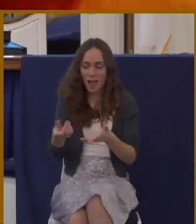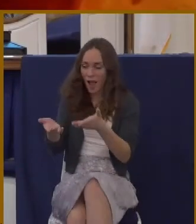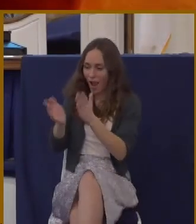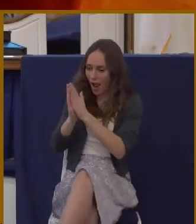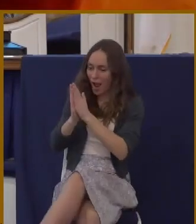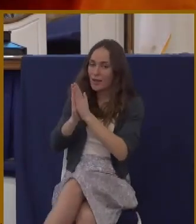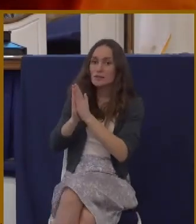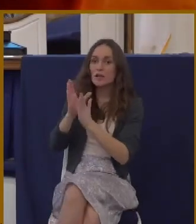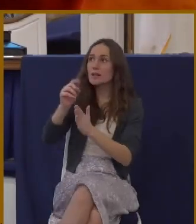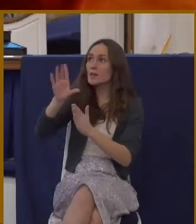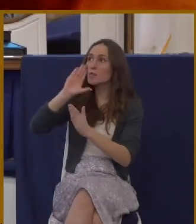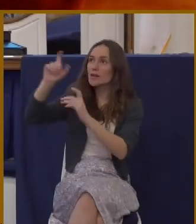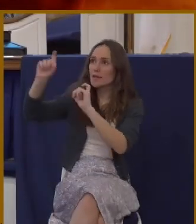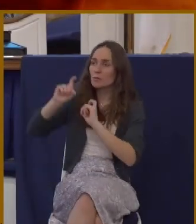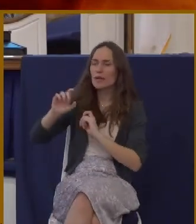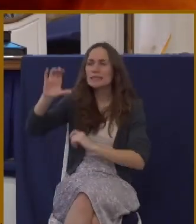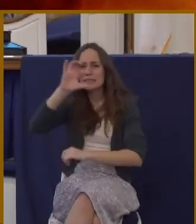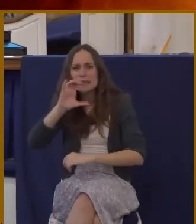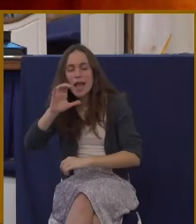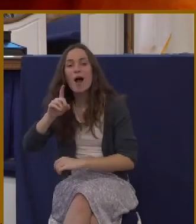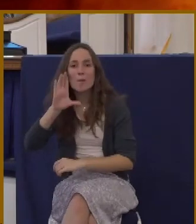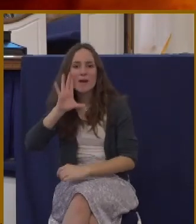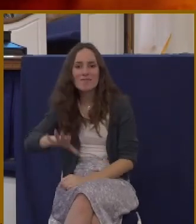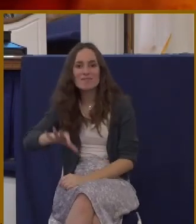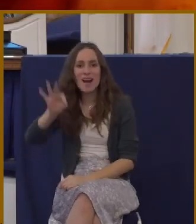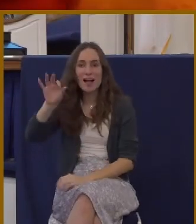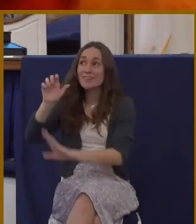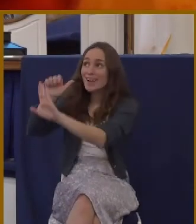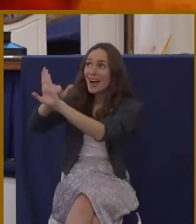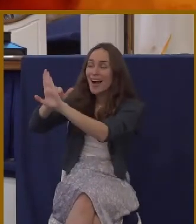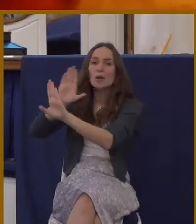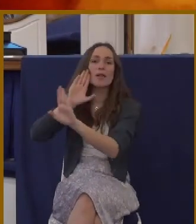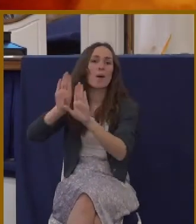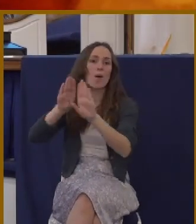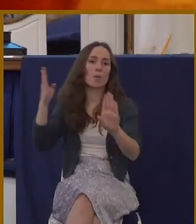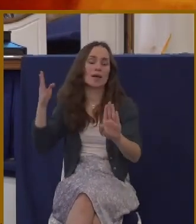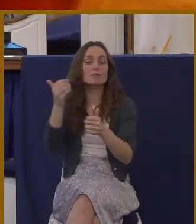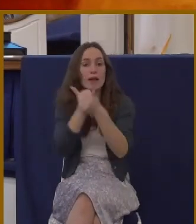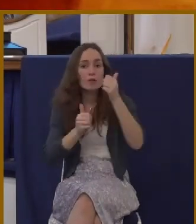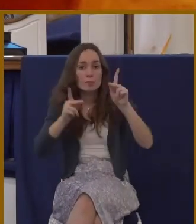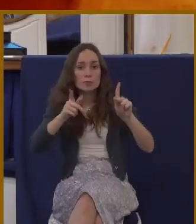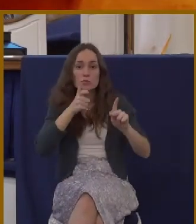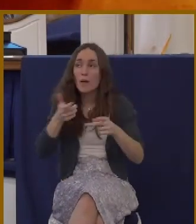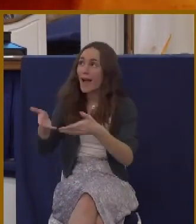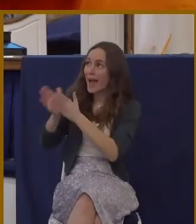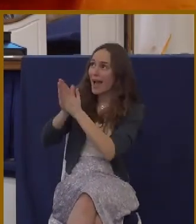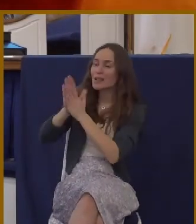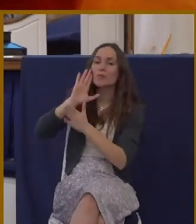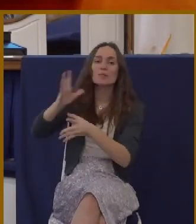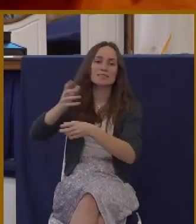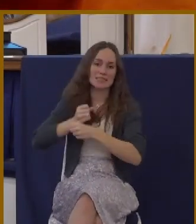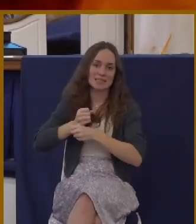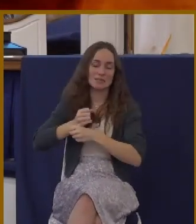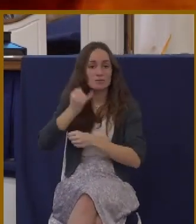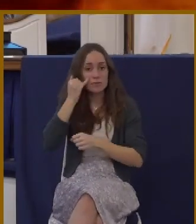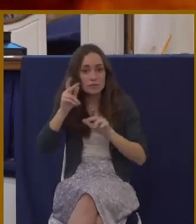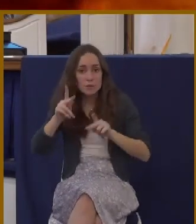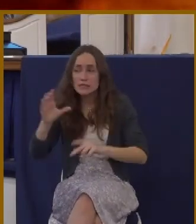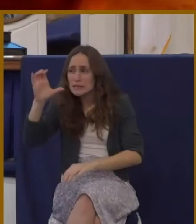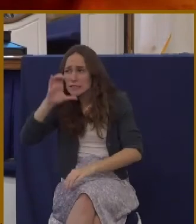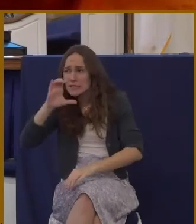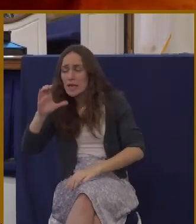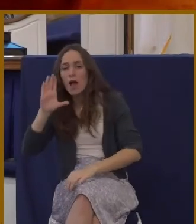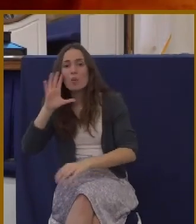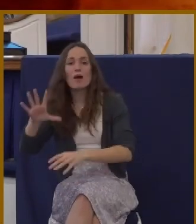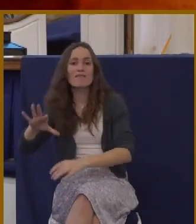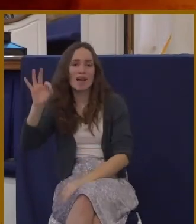you. Seek, and ye shall find. Knock, and it shall be opened unto you. For everyone that asketh, receiveth. And he that seeketh, findeth.